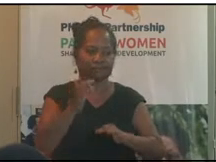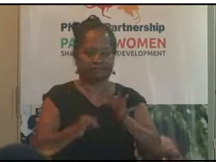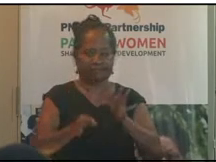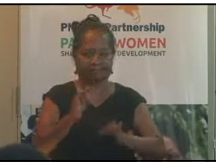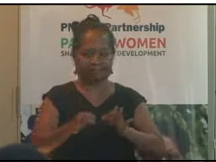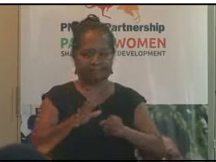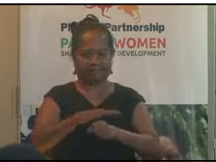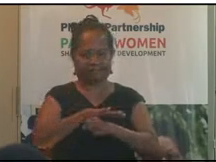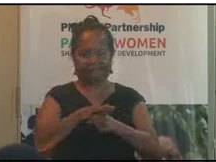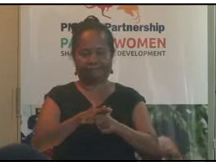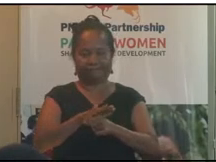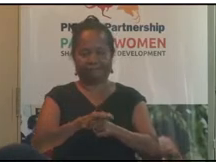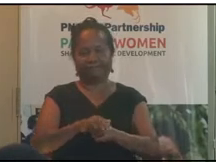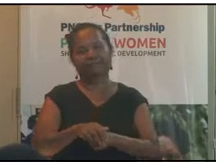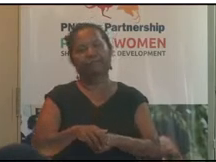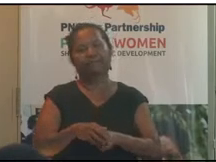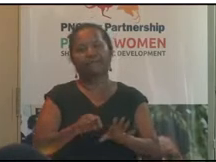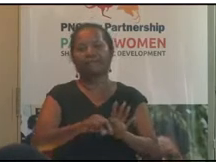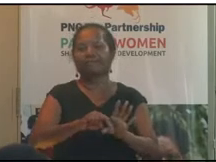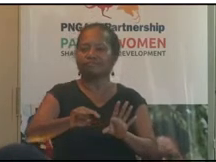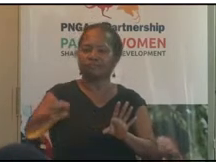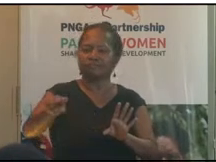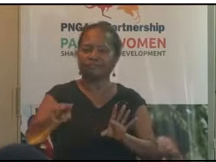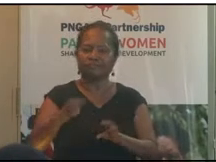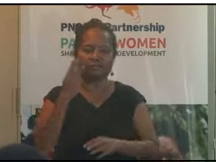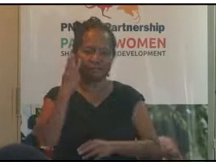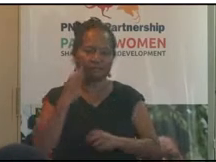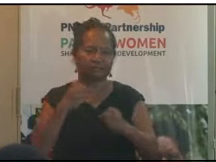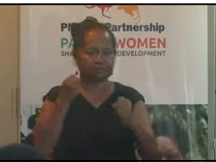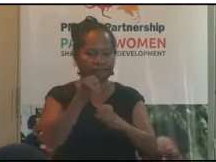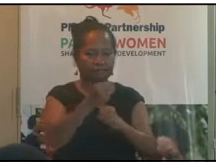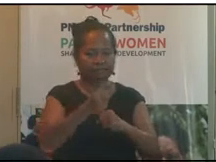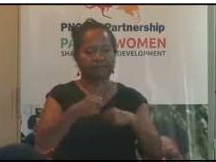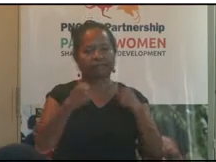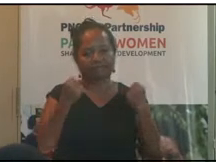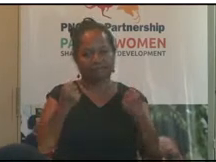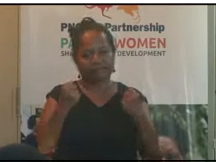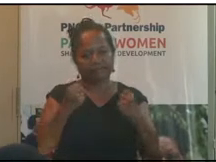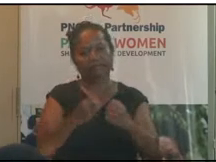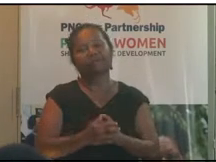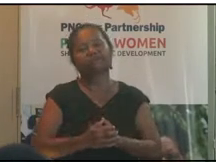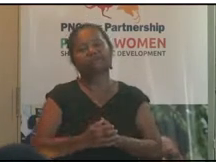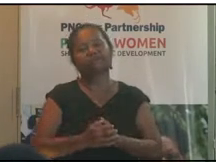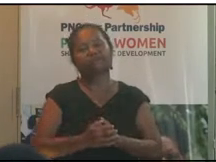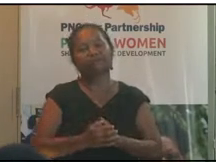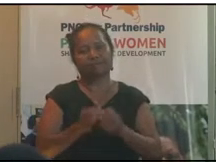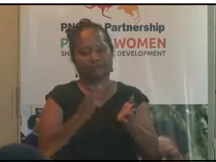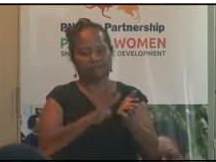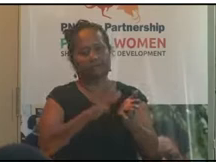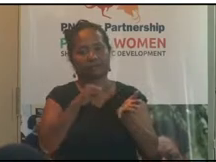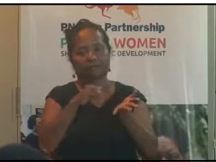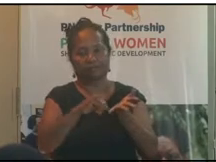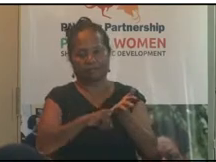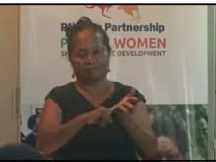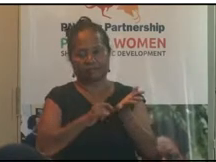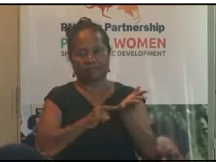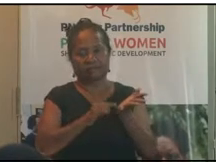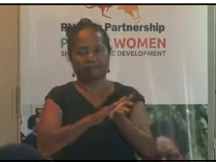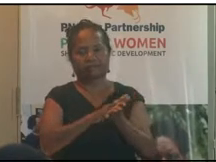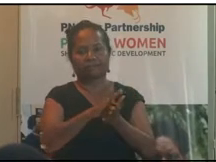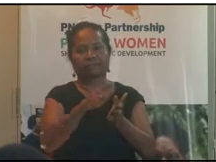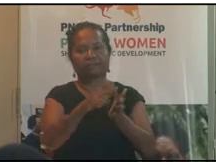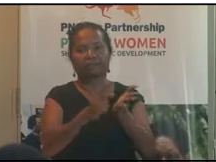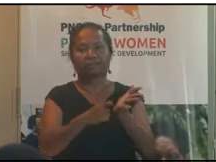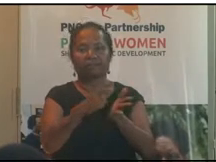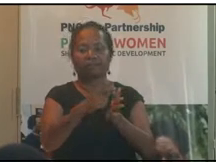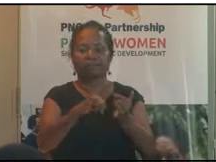leadership, eliminating violence against women, and women's economic empowerment. Ms. Theresa Meki is a